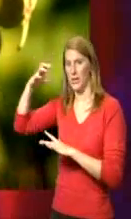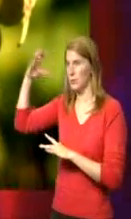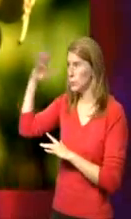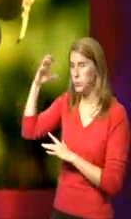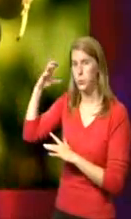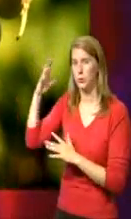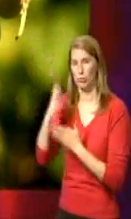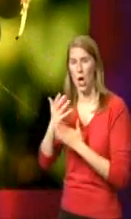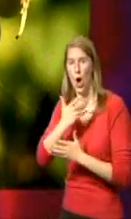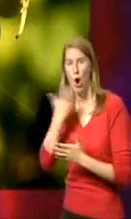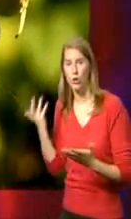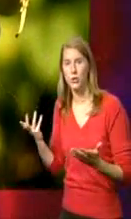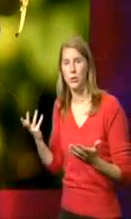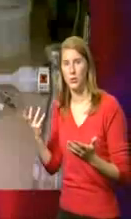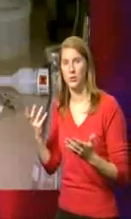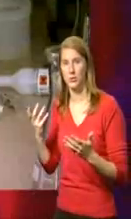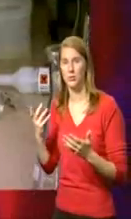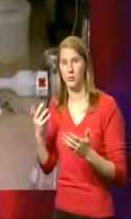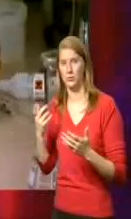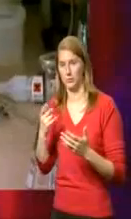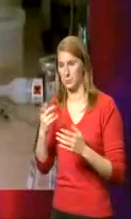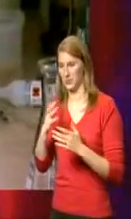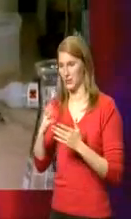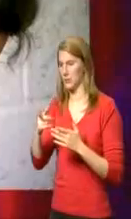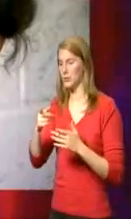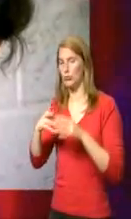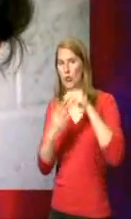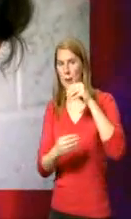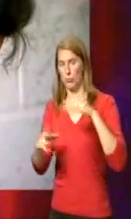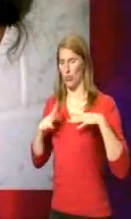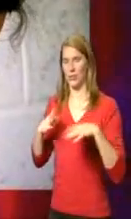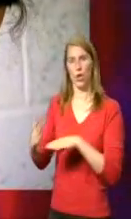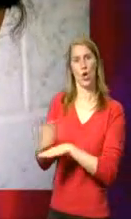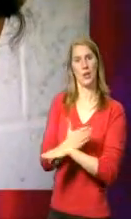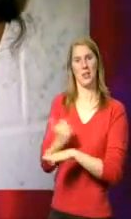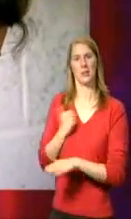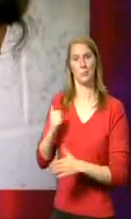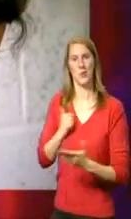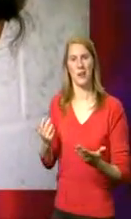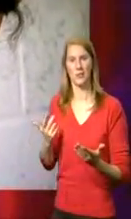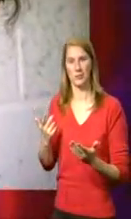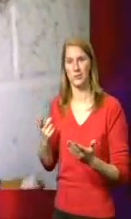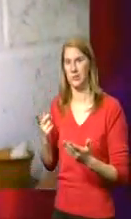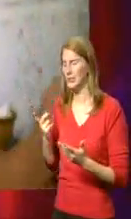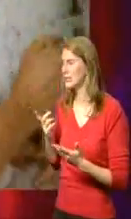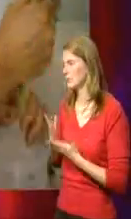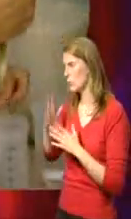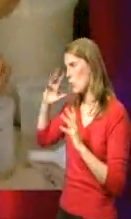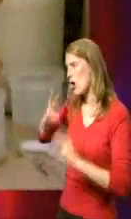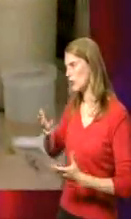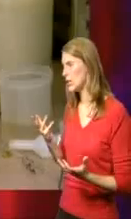expected. These are worrying times in the vineyard, with tests on the grapes not turning out as